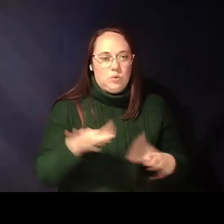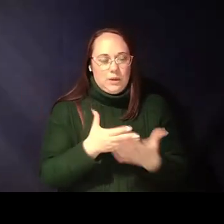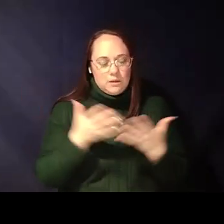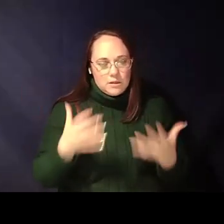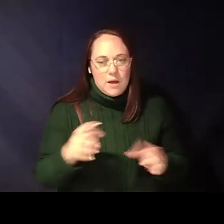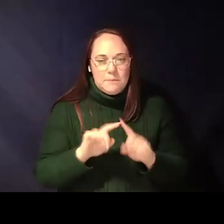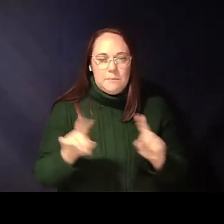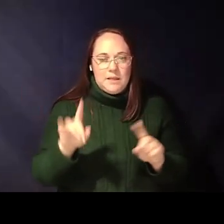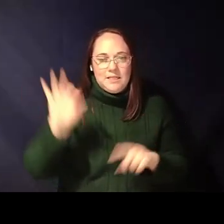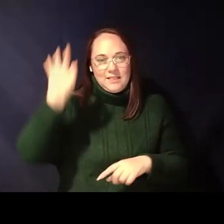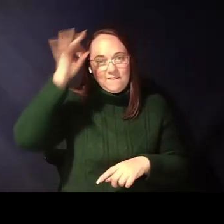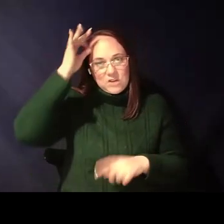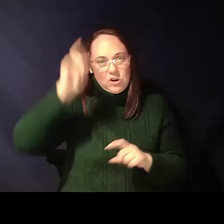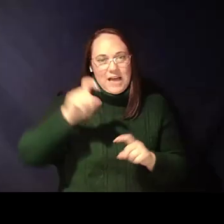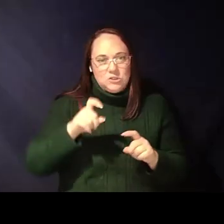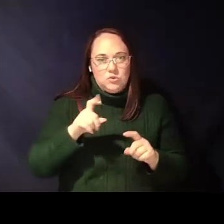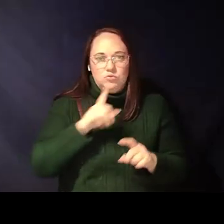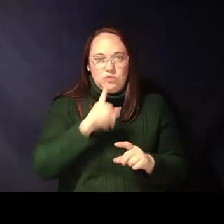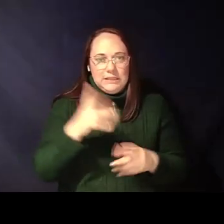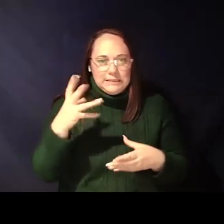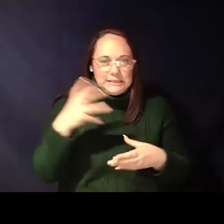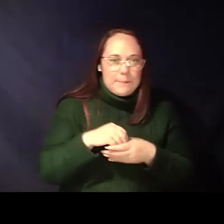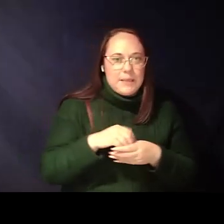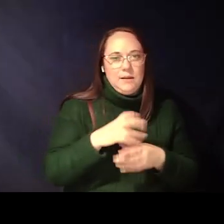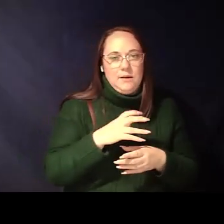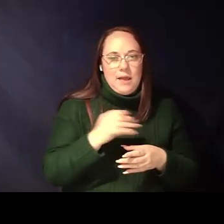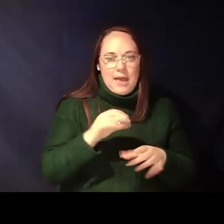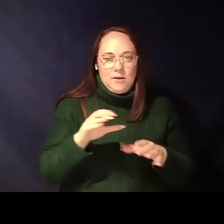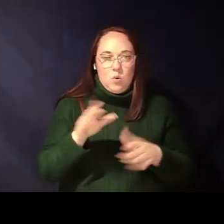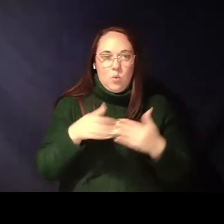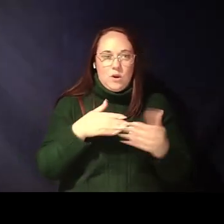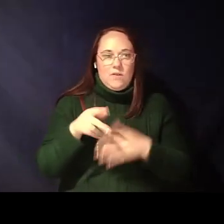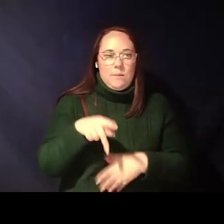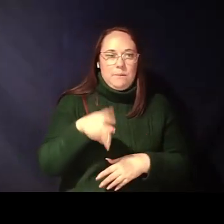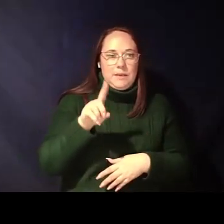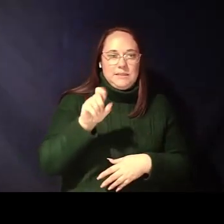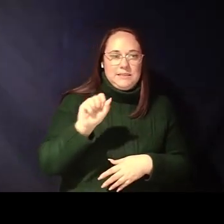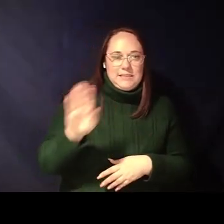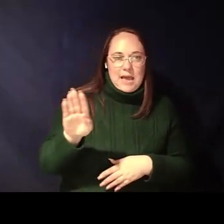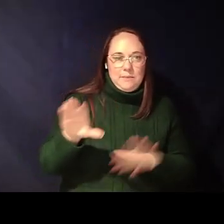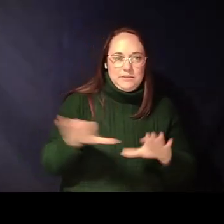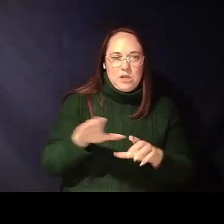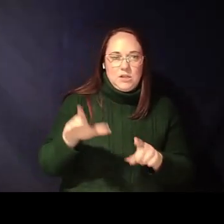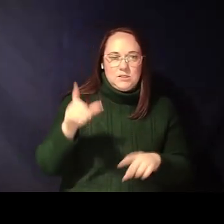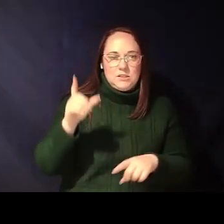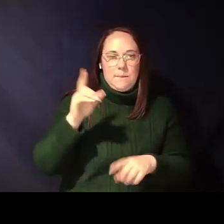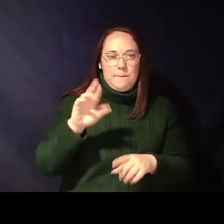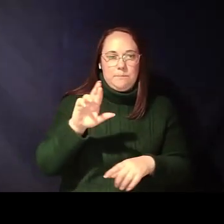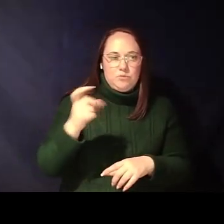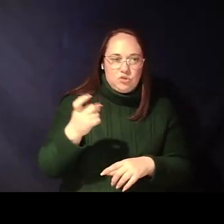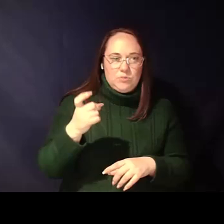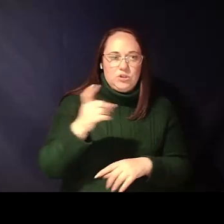but the Fed has to step up and do a lot more. And whatever the PDAB does, the Prescription Drug Affordability Board, we can go along for the ride,